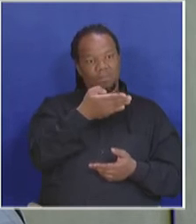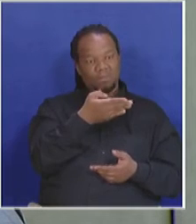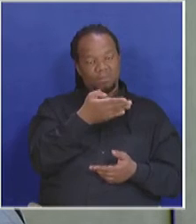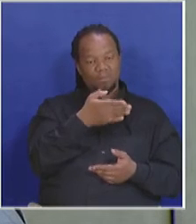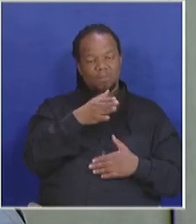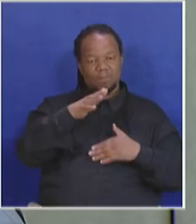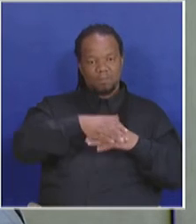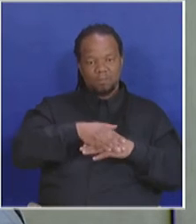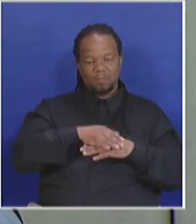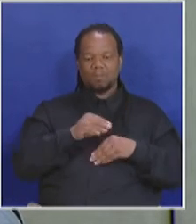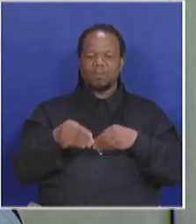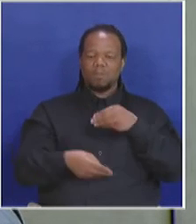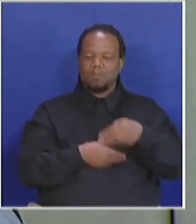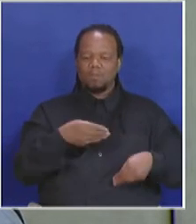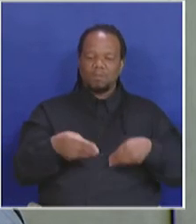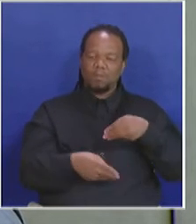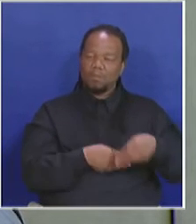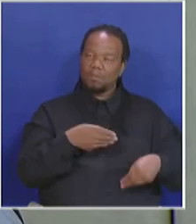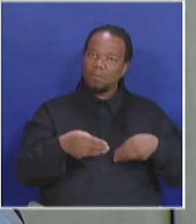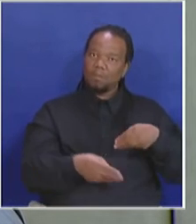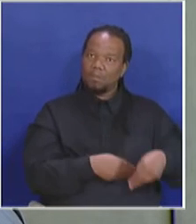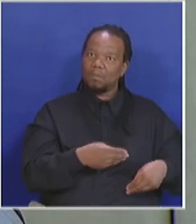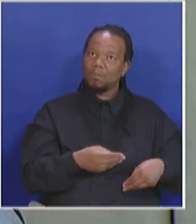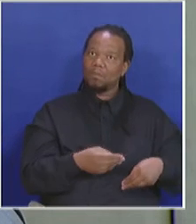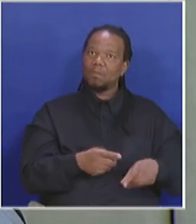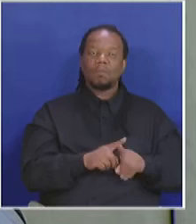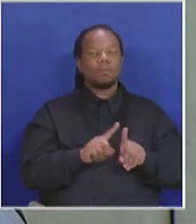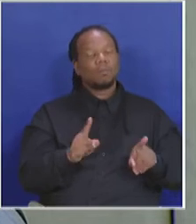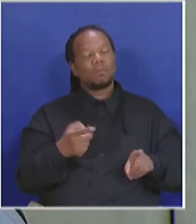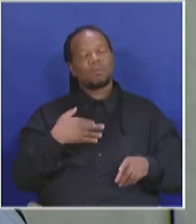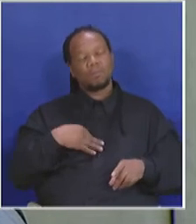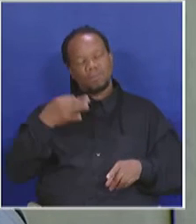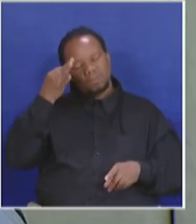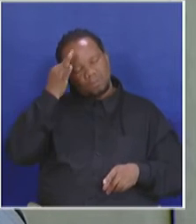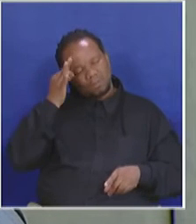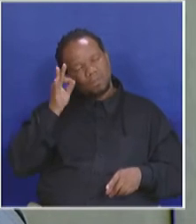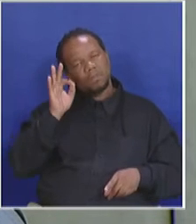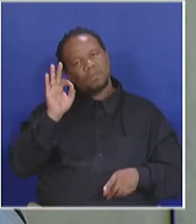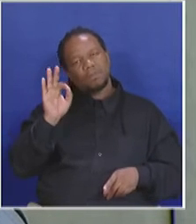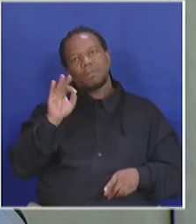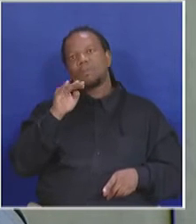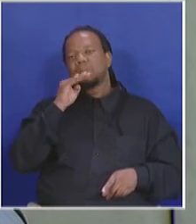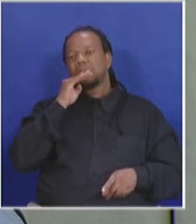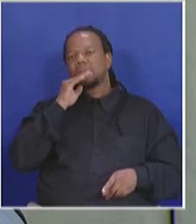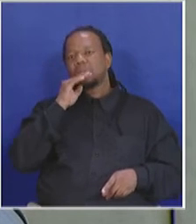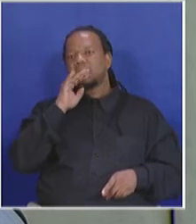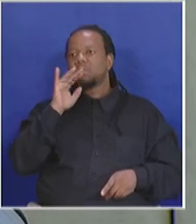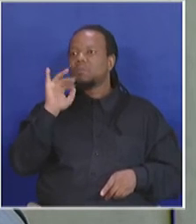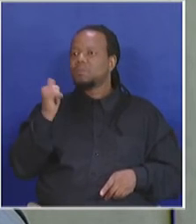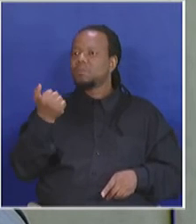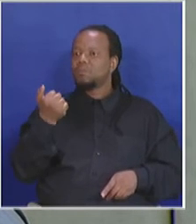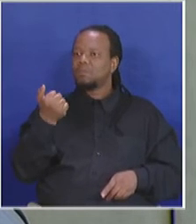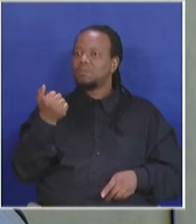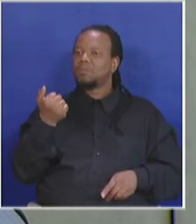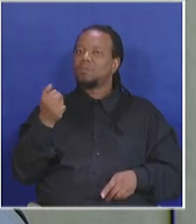Corruption. Money that our government misappropriated from the mothers Honorable Essek. and fathers. Honorable Essek,